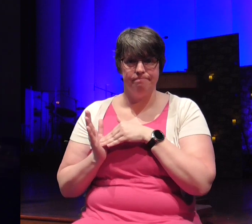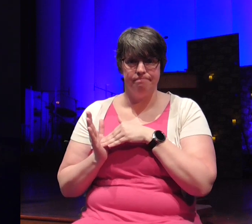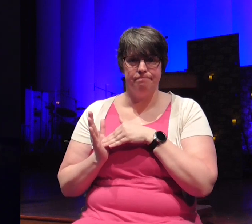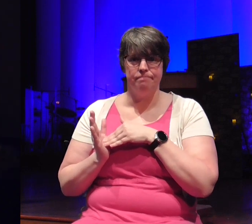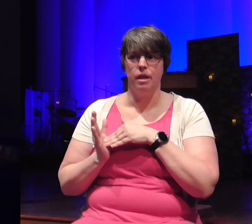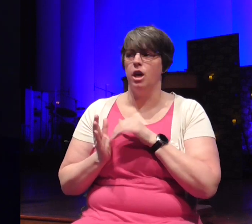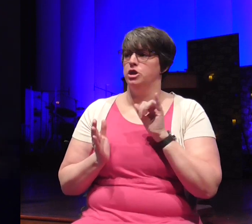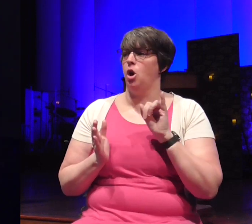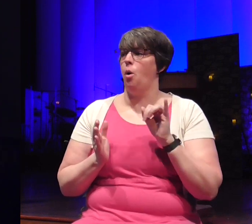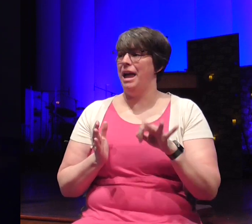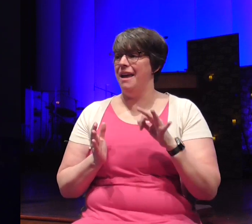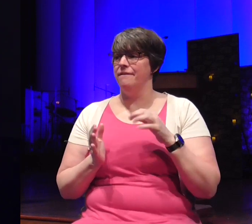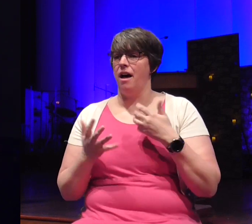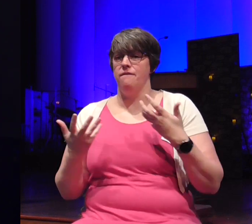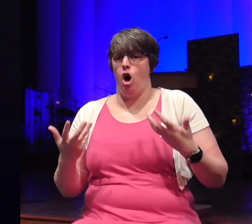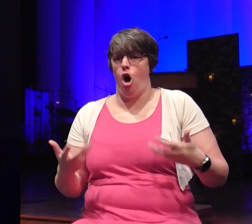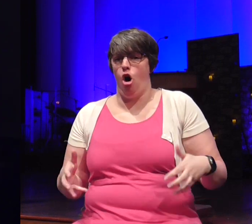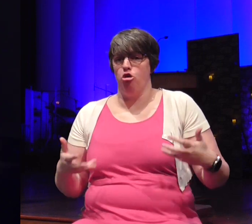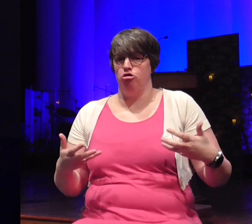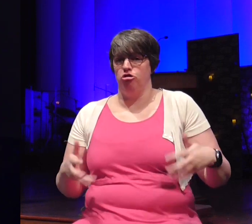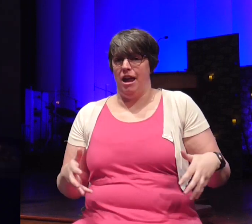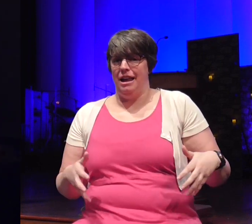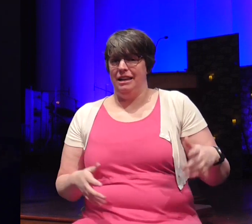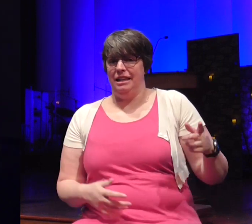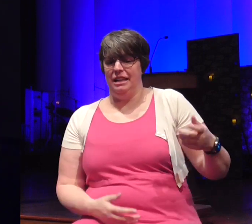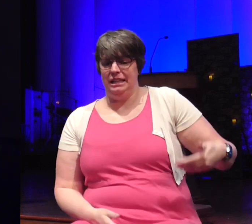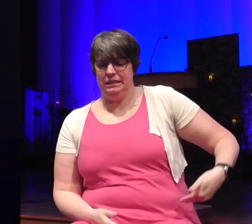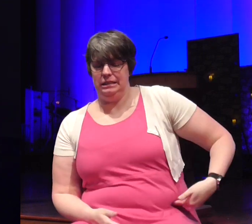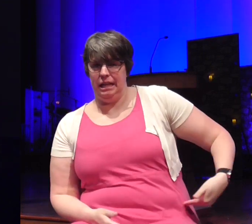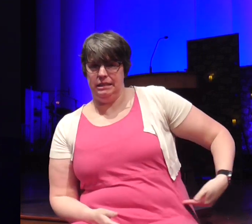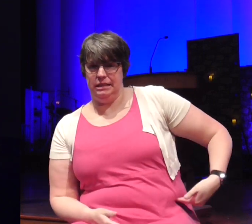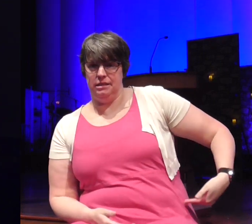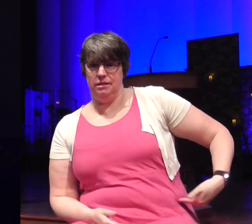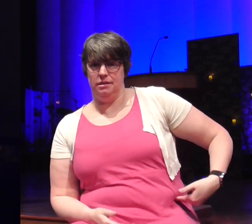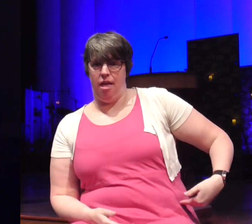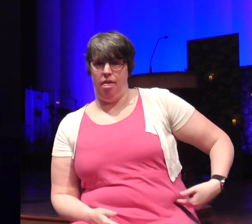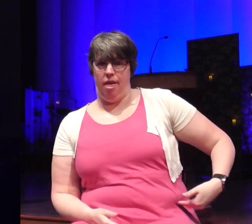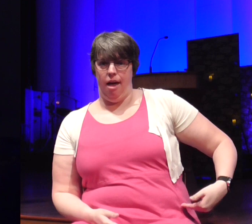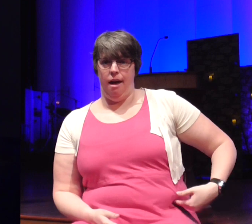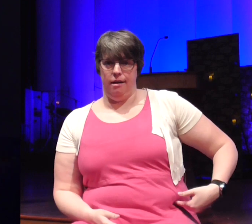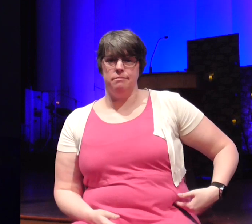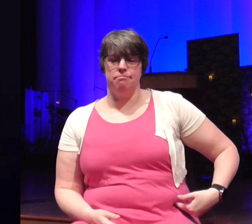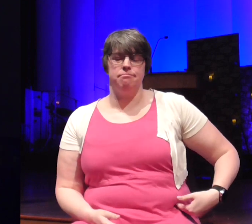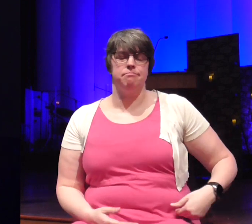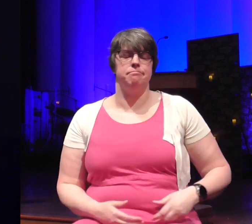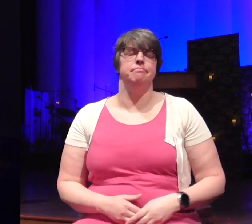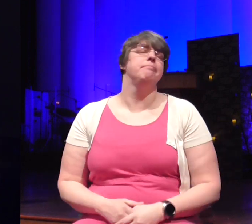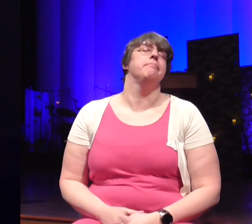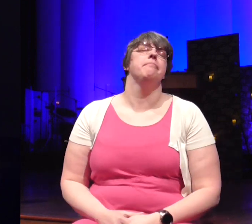Perhaps if I've spoken, you've already sensed it quickening. Let it happen now, if not.